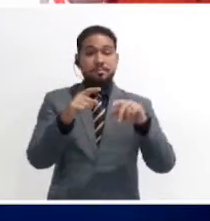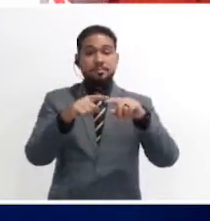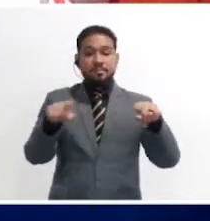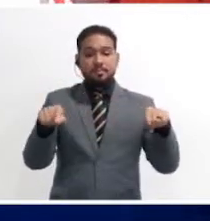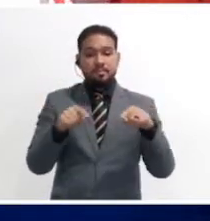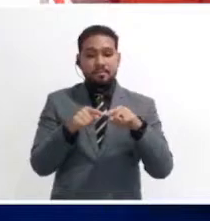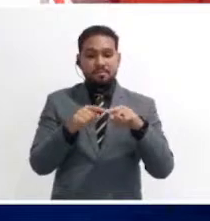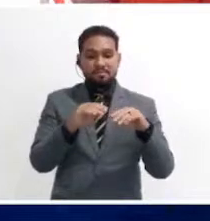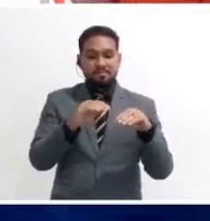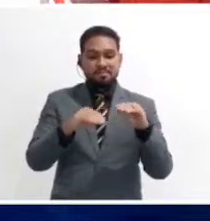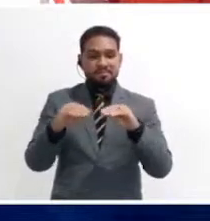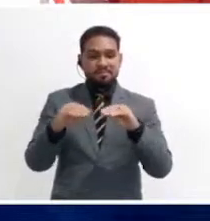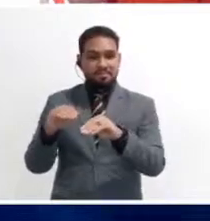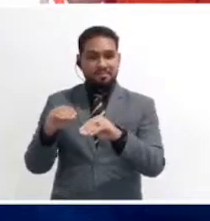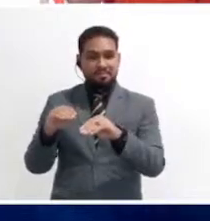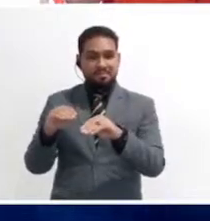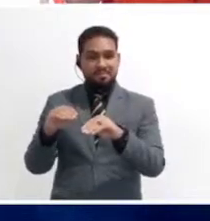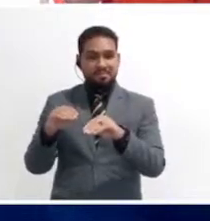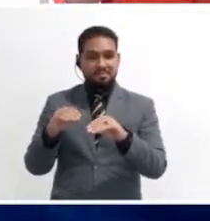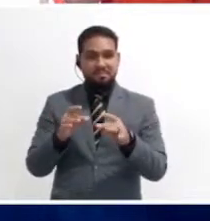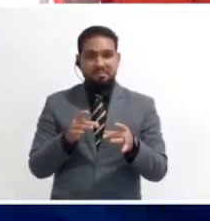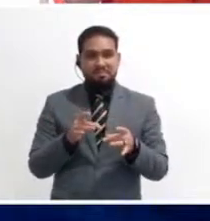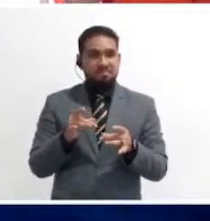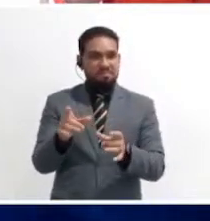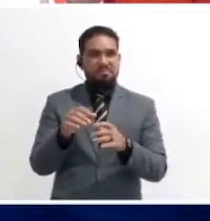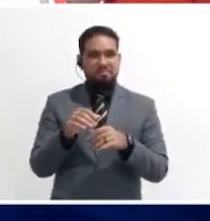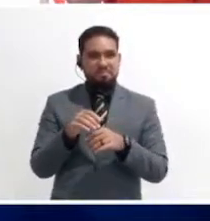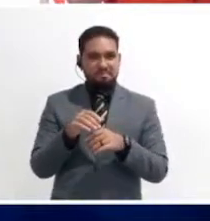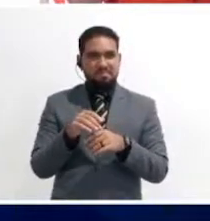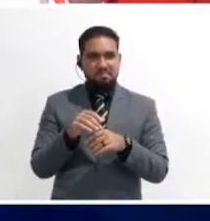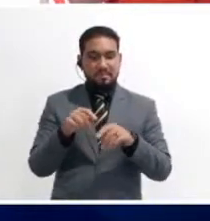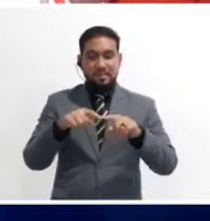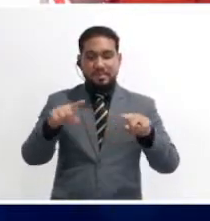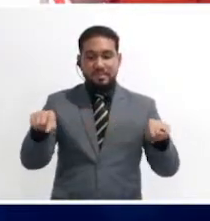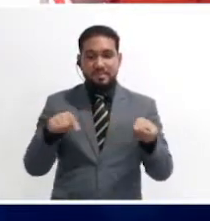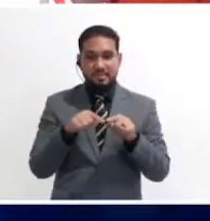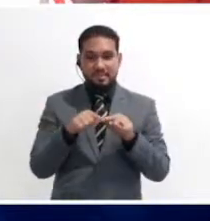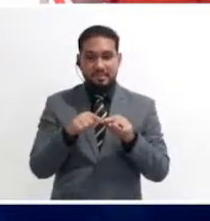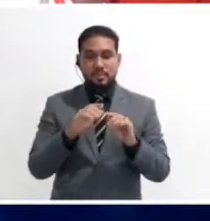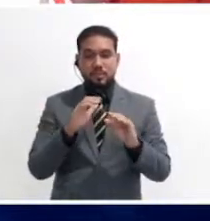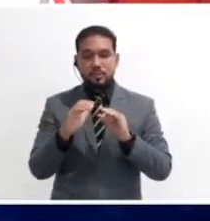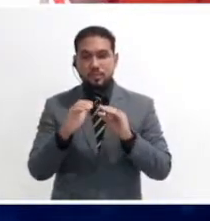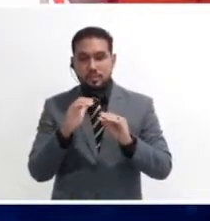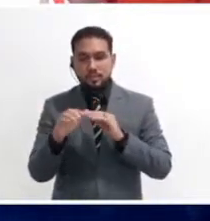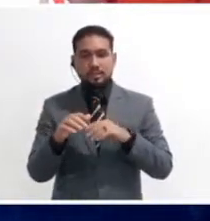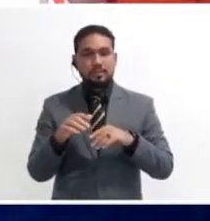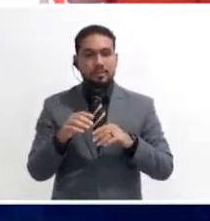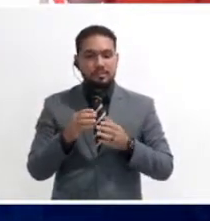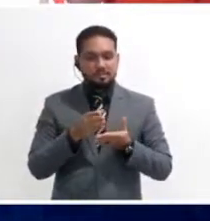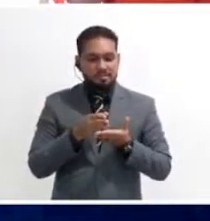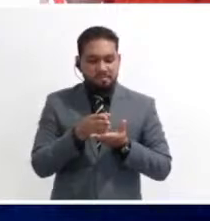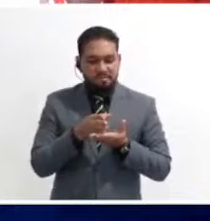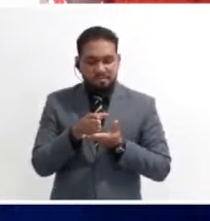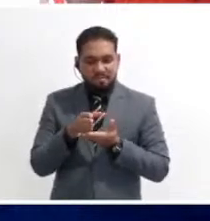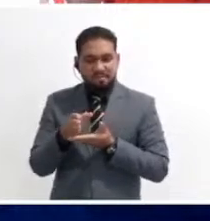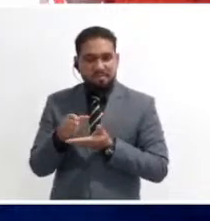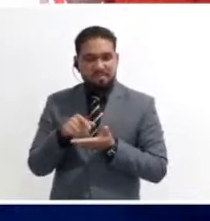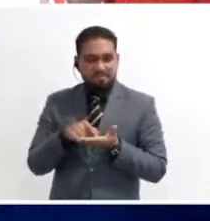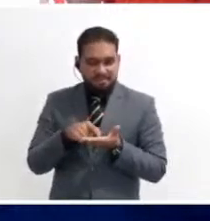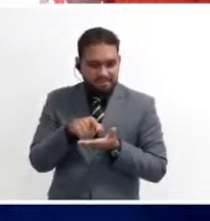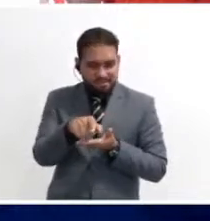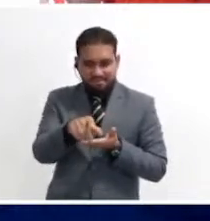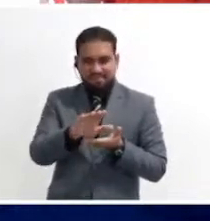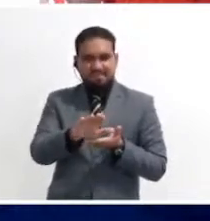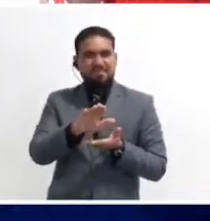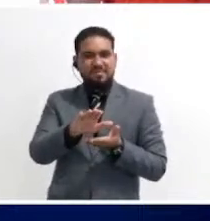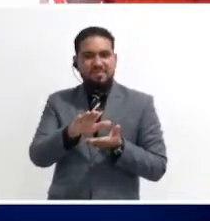top, in a traditional flow, we take the complete wafer from a semiconductor fab and